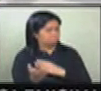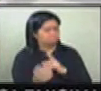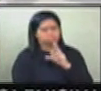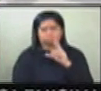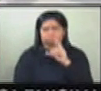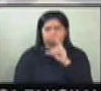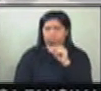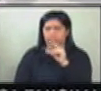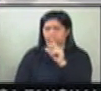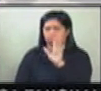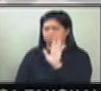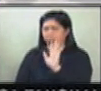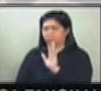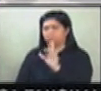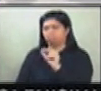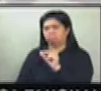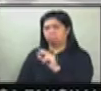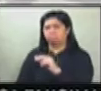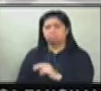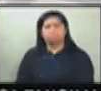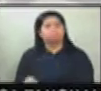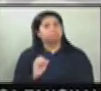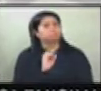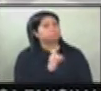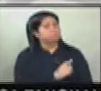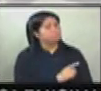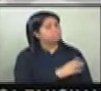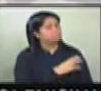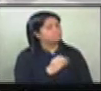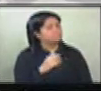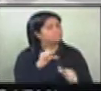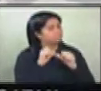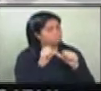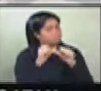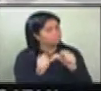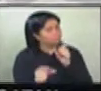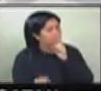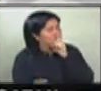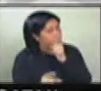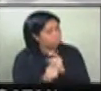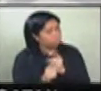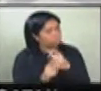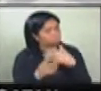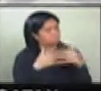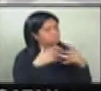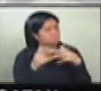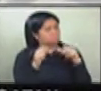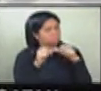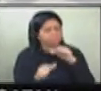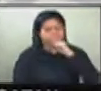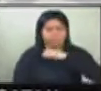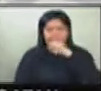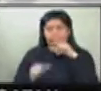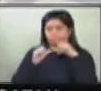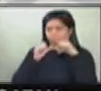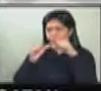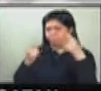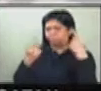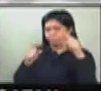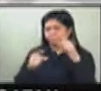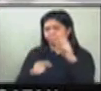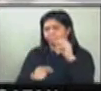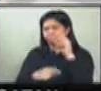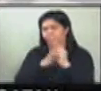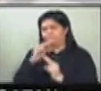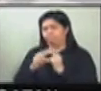No. Not at all. Okay. At tuloy na talaga, no matter what. Tuloy ang Miss Universe. I would like to